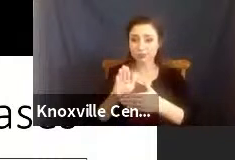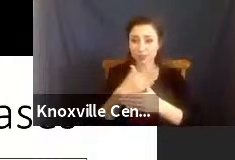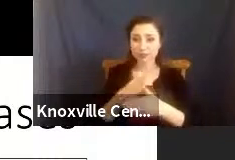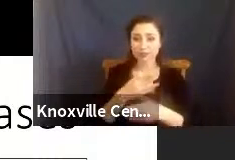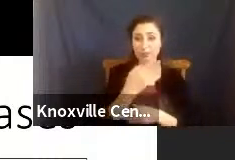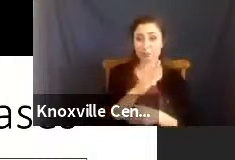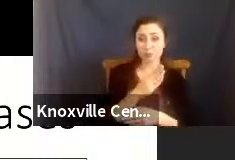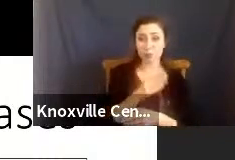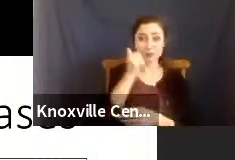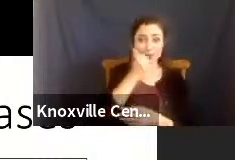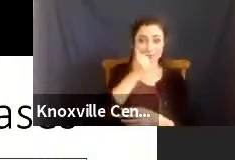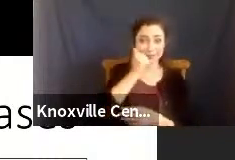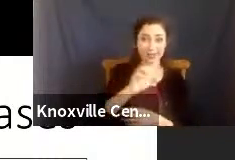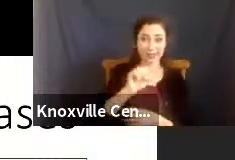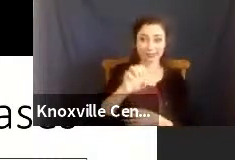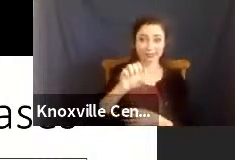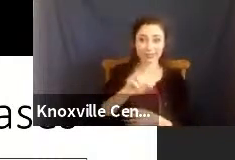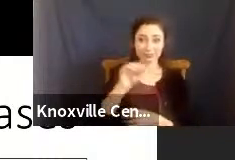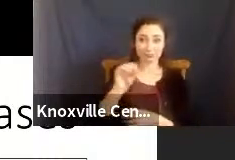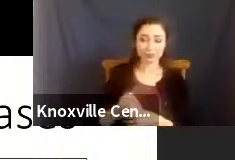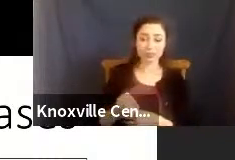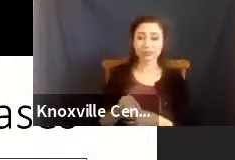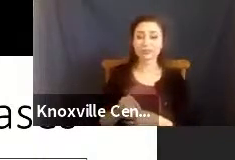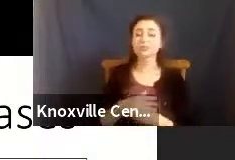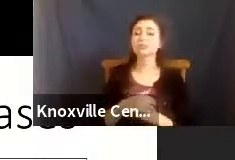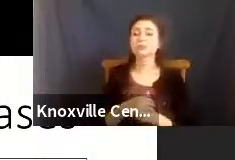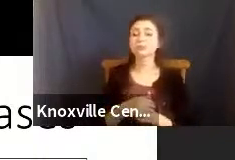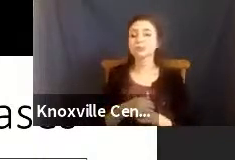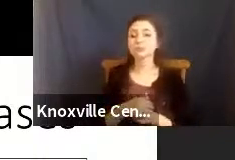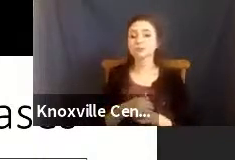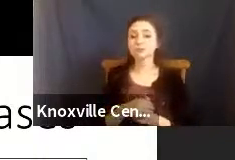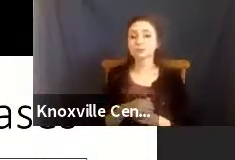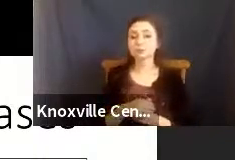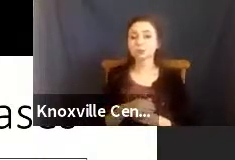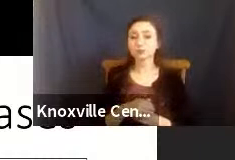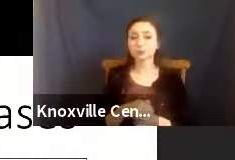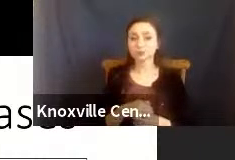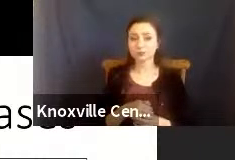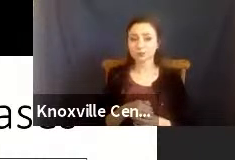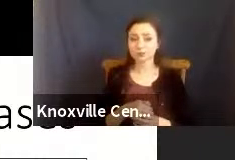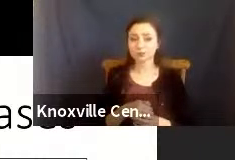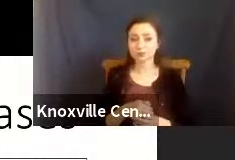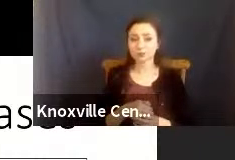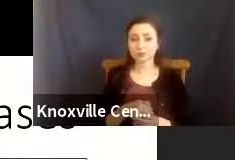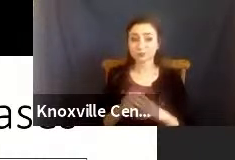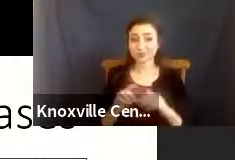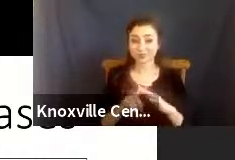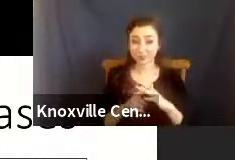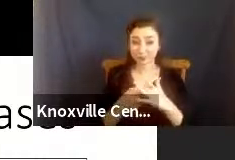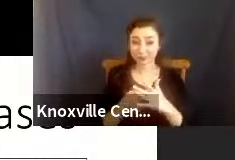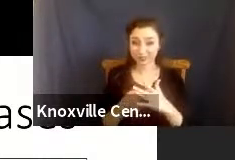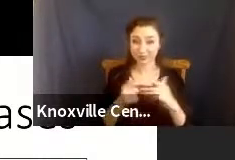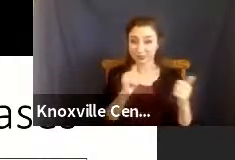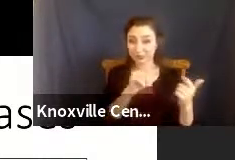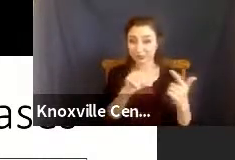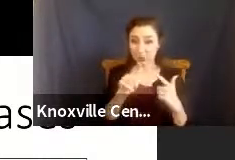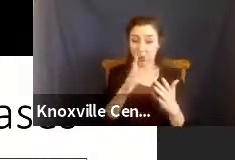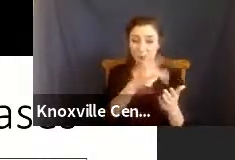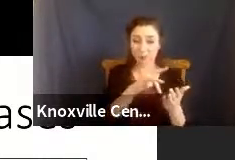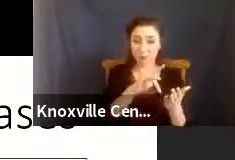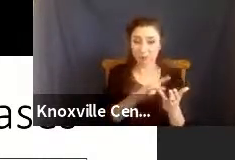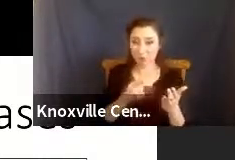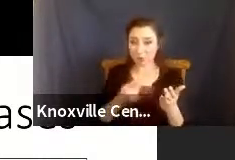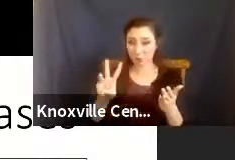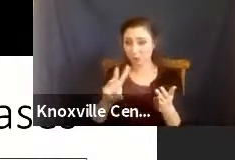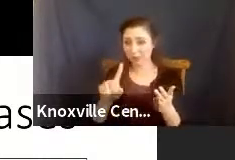cases. And so what that shows you is that certainly in the beginning of this, it was all Middle and West Tennessee that were